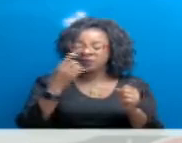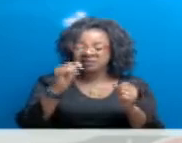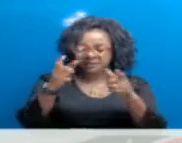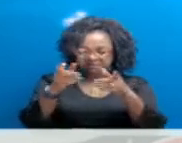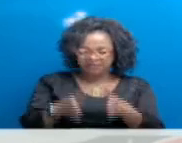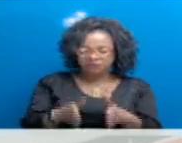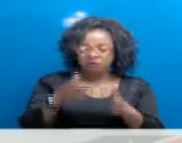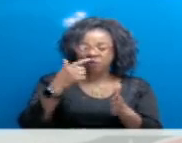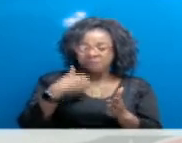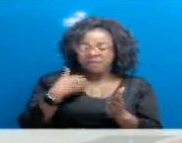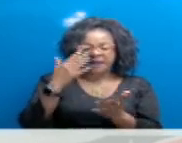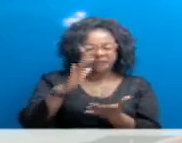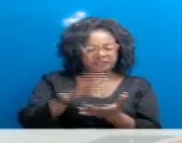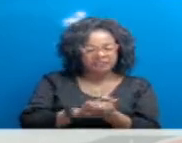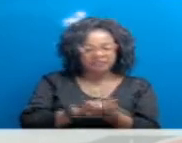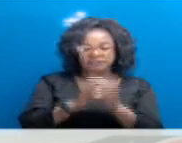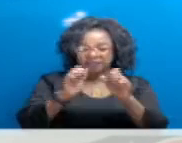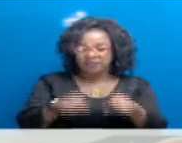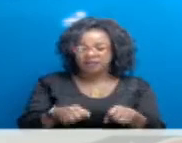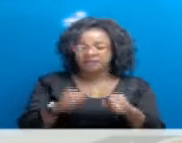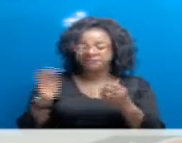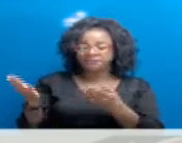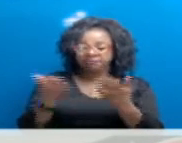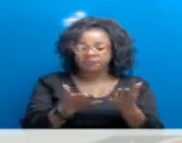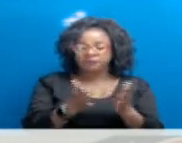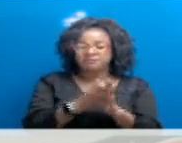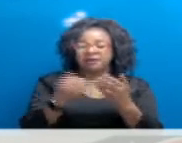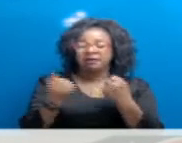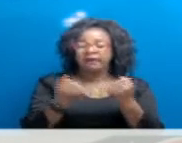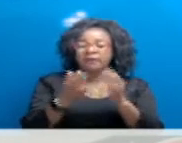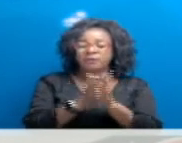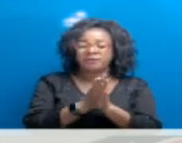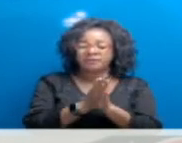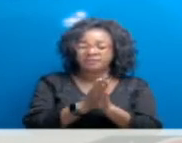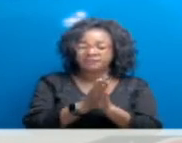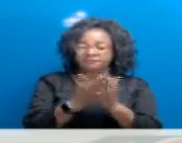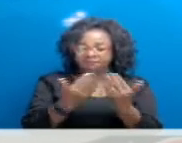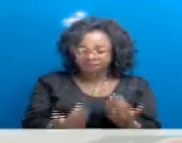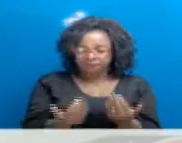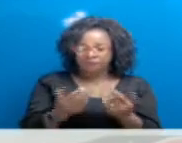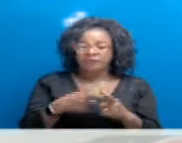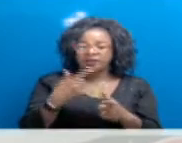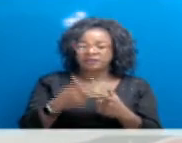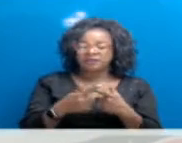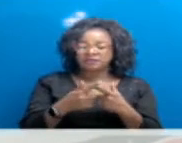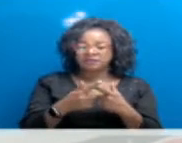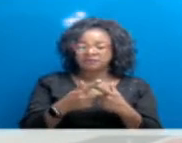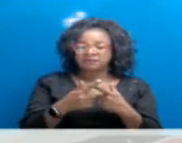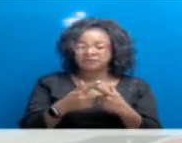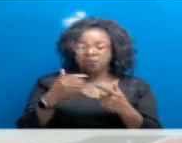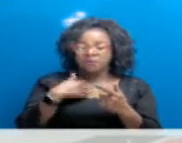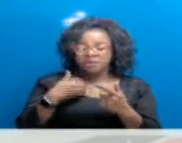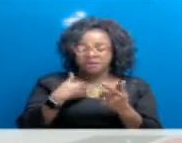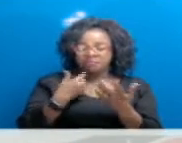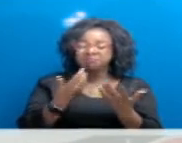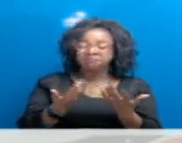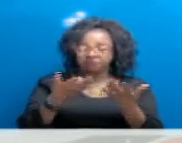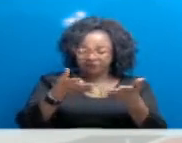that I trust and I can actually import my car with? And World Navy actually then comes in to bridge that